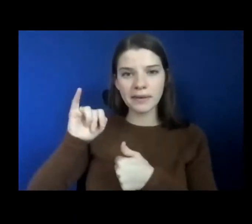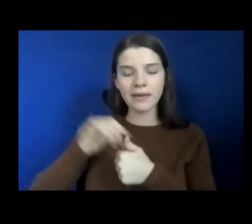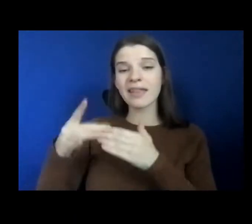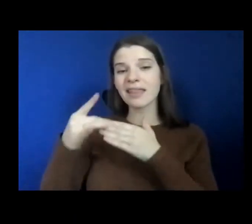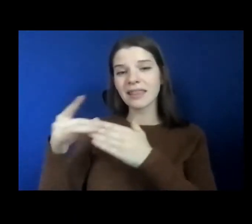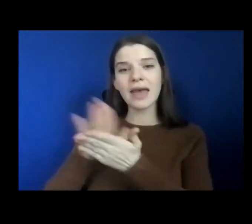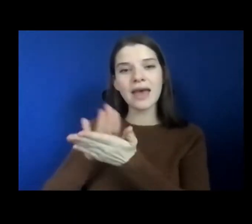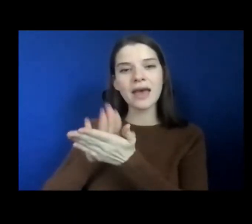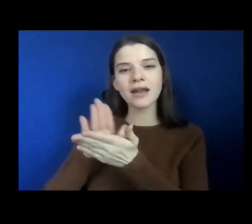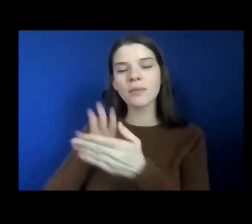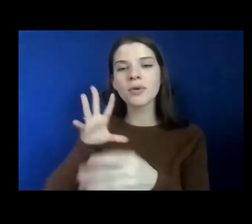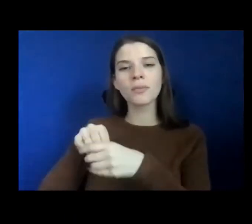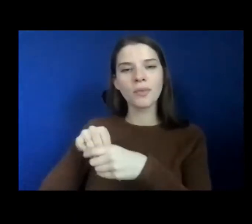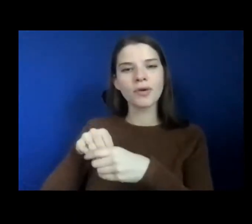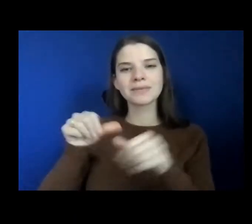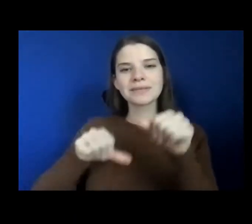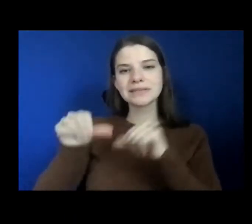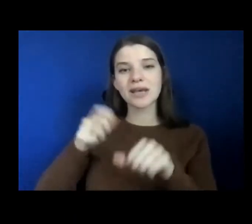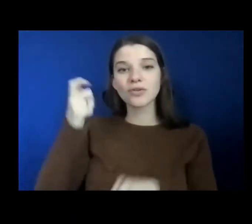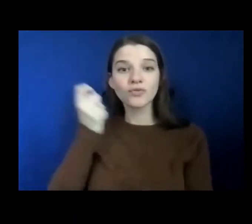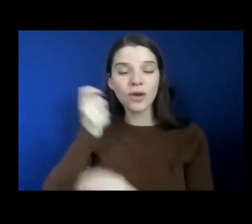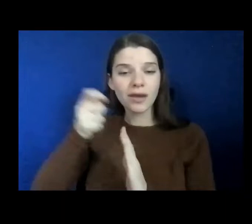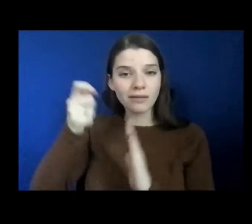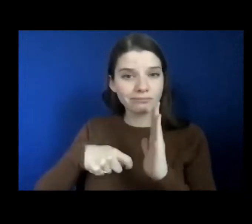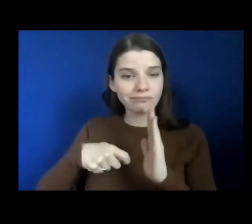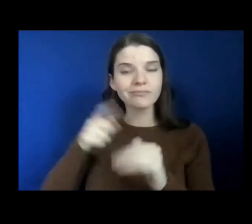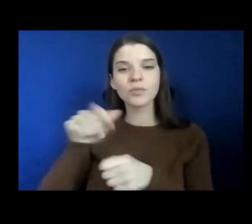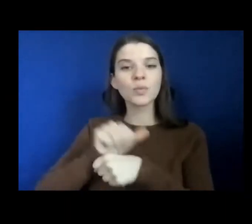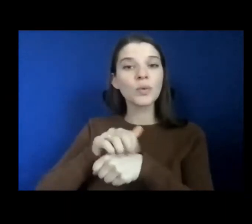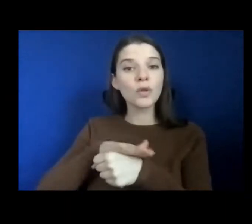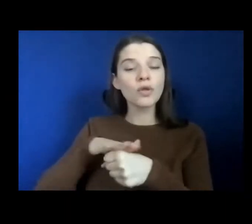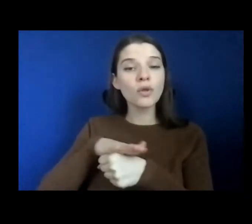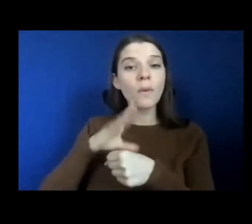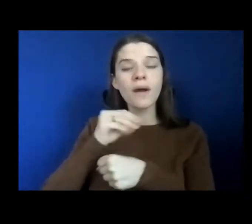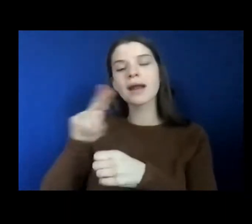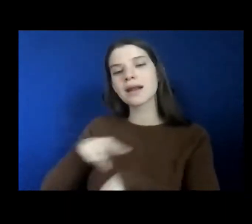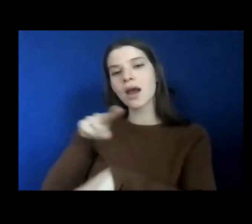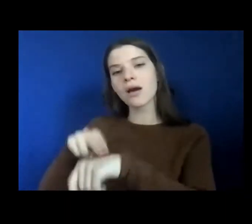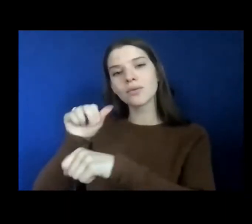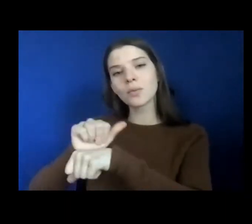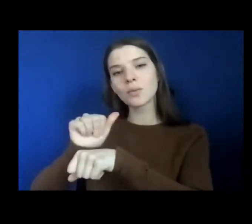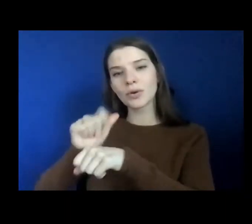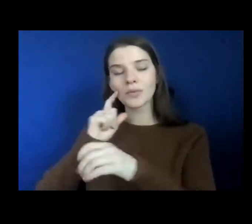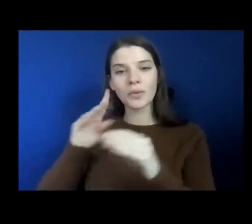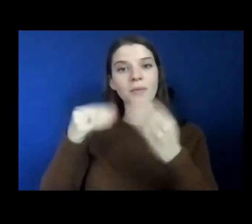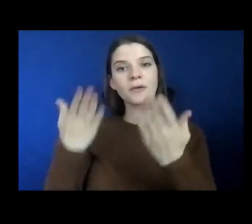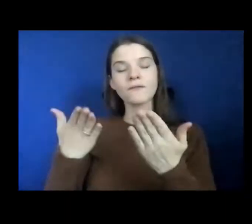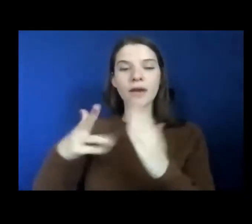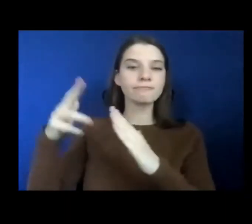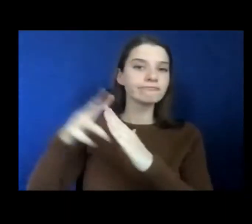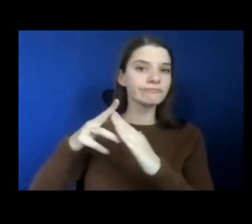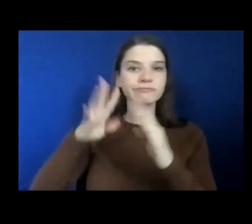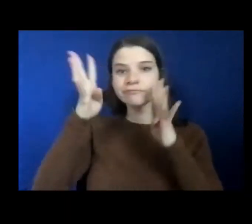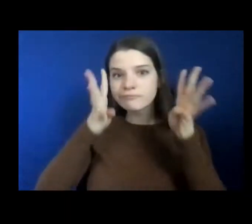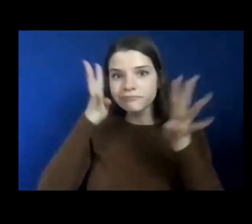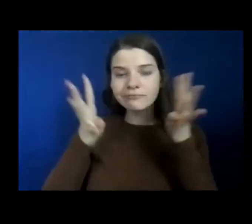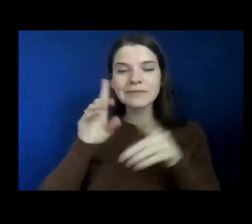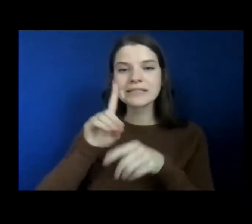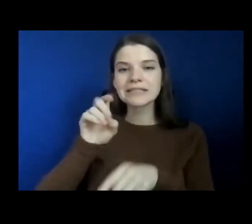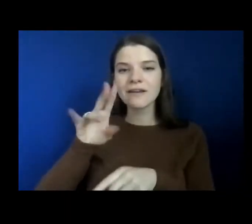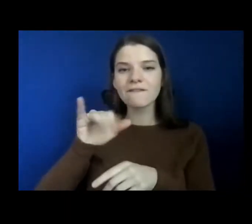academic participating sites grant, and works locally and nationally to provide innovative device